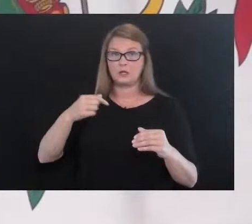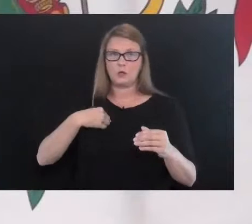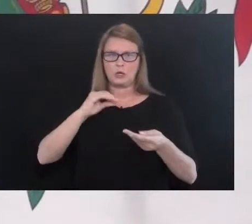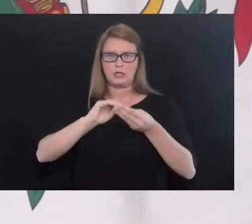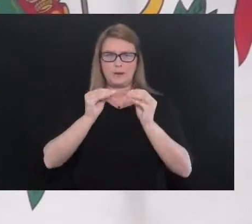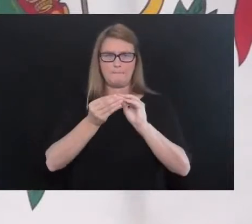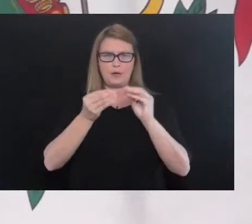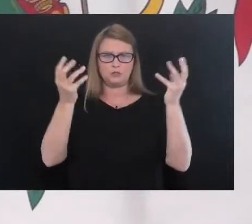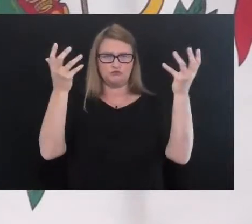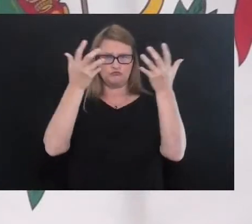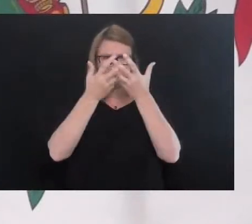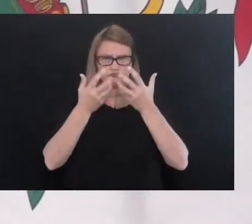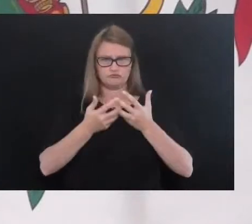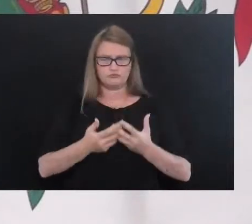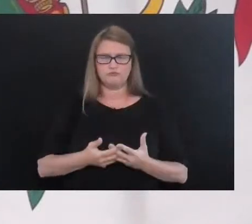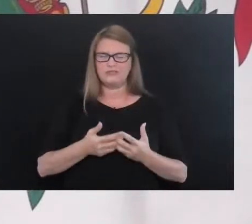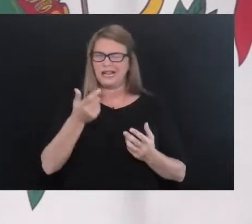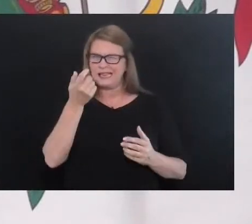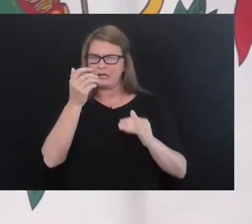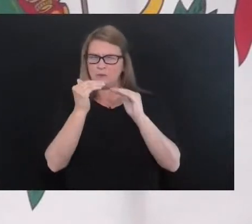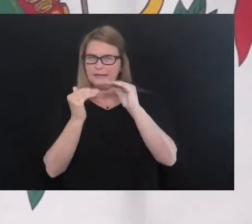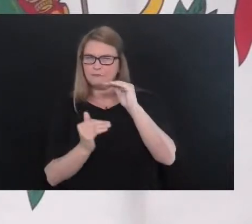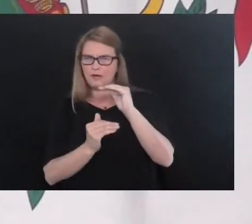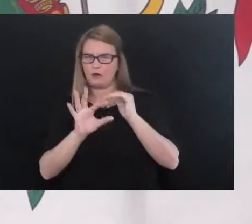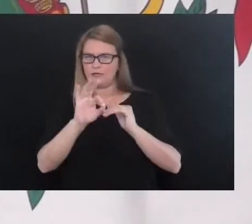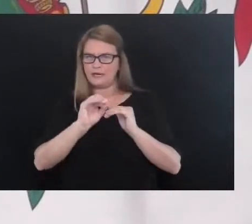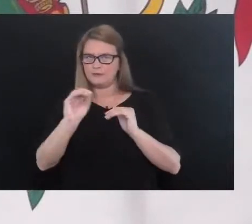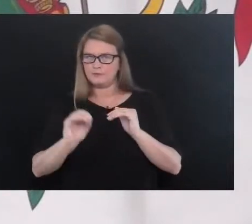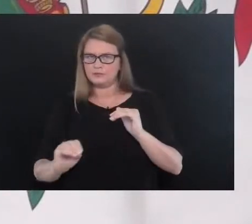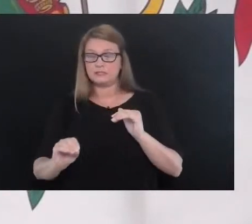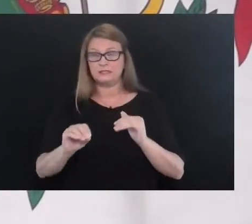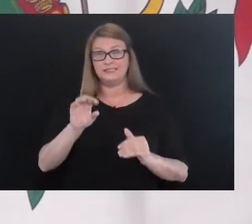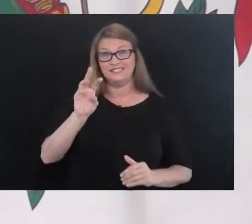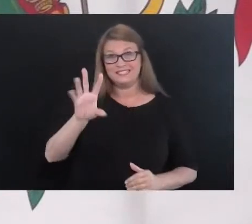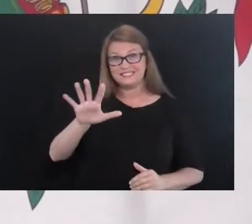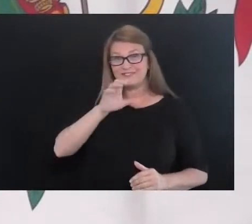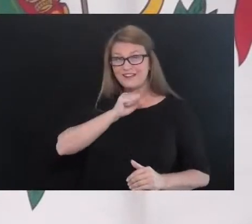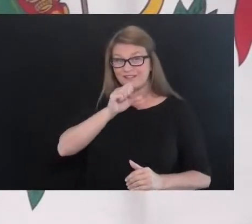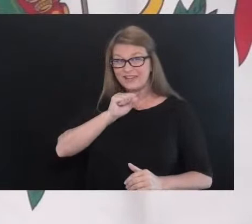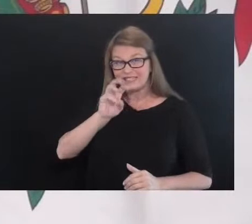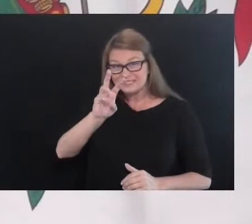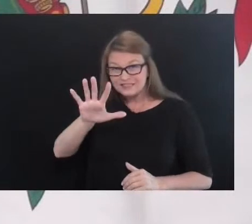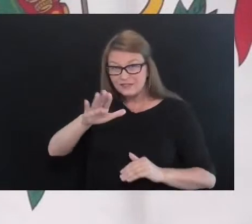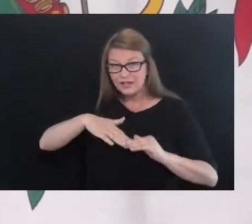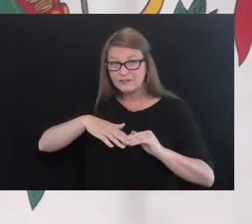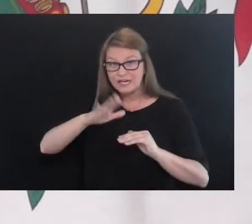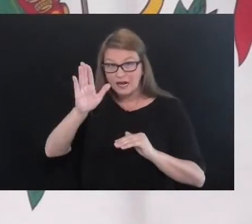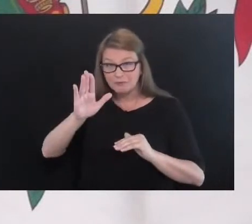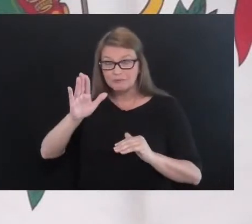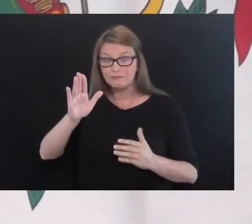numbers, it's a little below 90%. 65 and older. Now think about this.